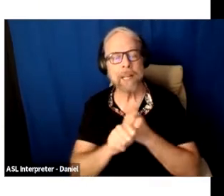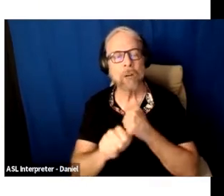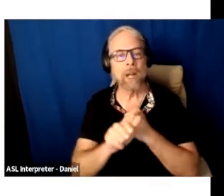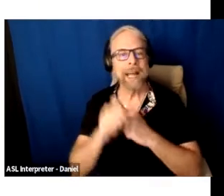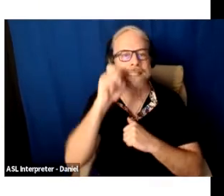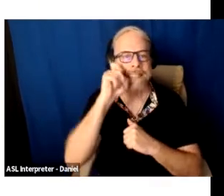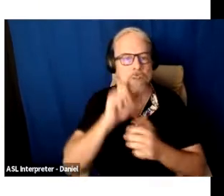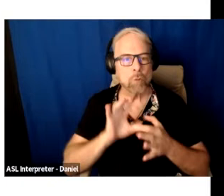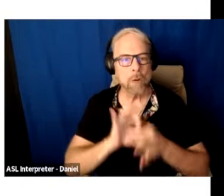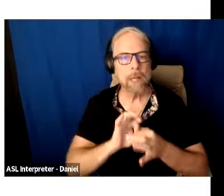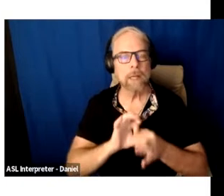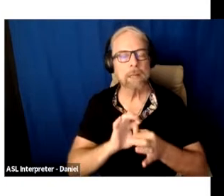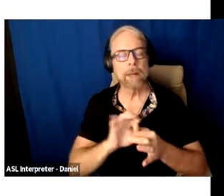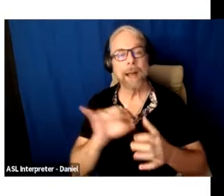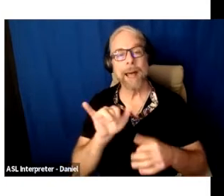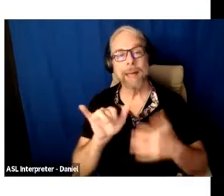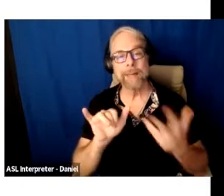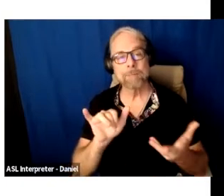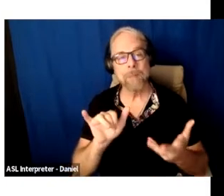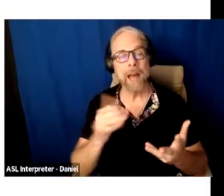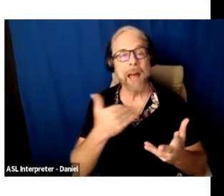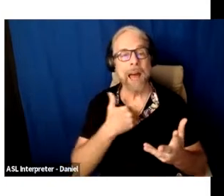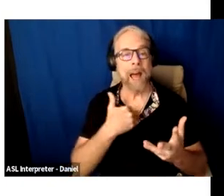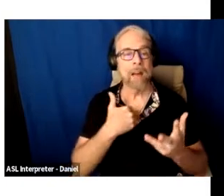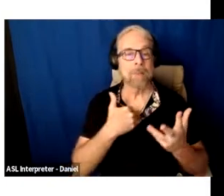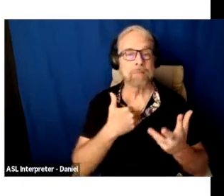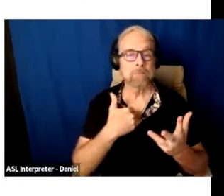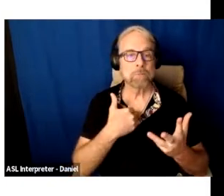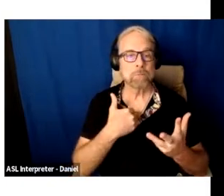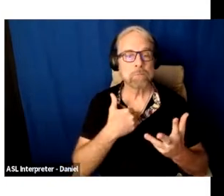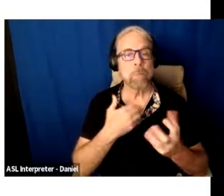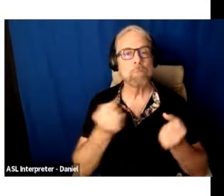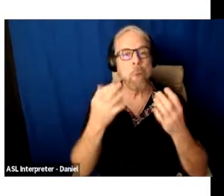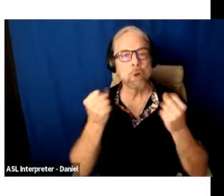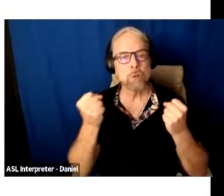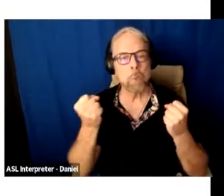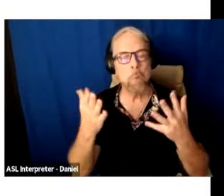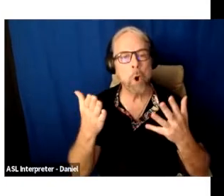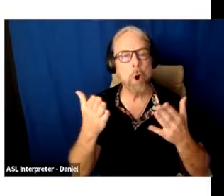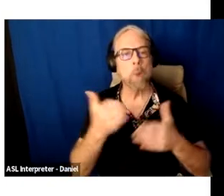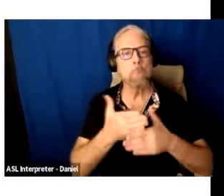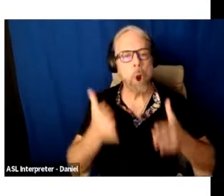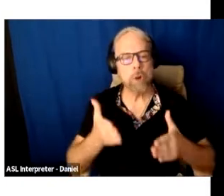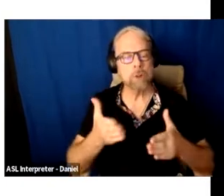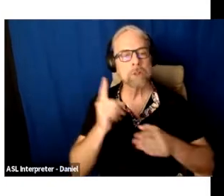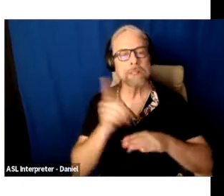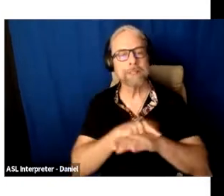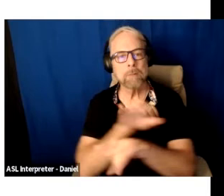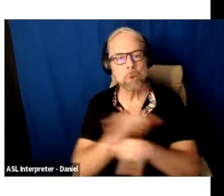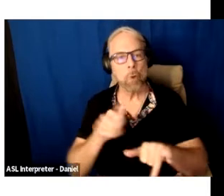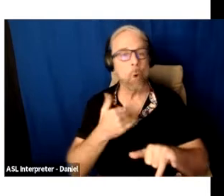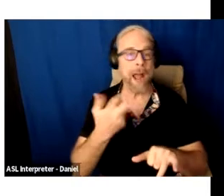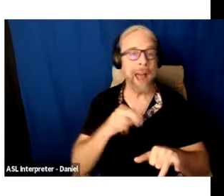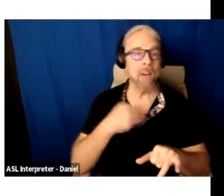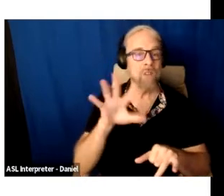sexual relationships, such as having multiple partners at a time or having 50 partners over